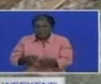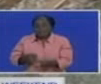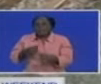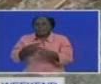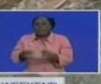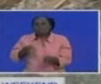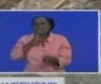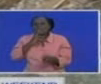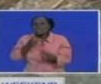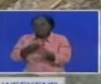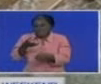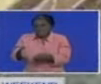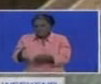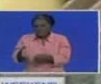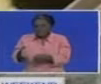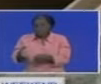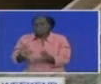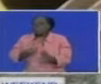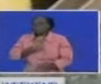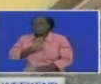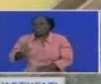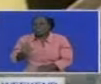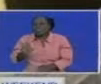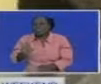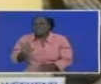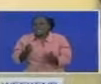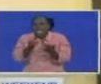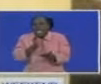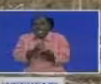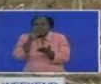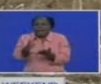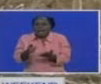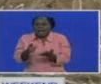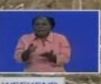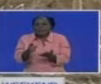she fetches from this well does not meet her most crucial water needs.